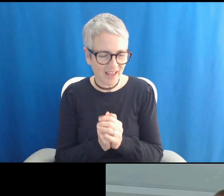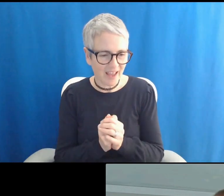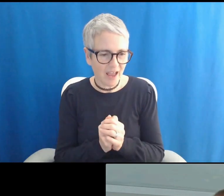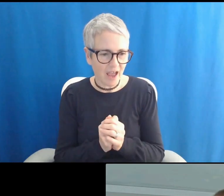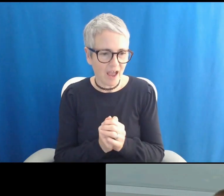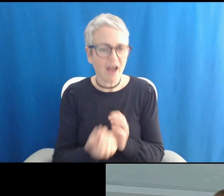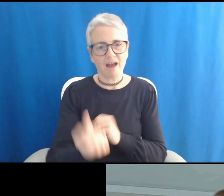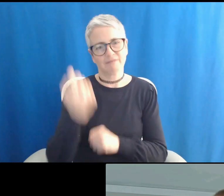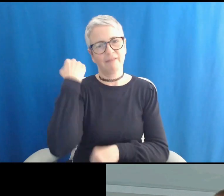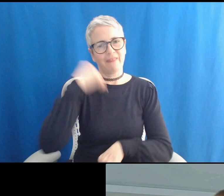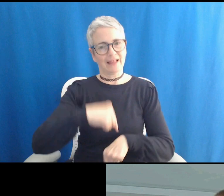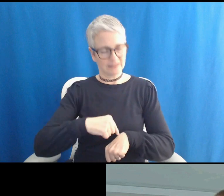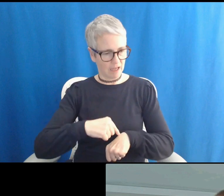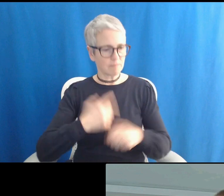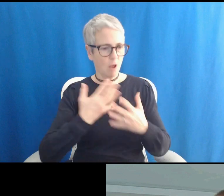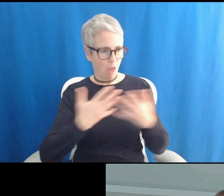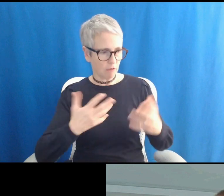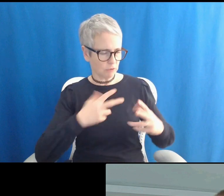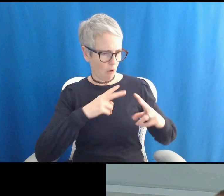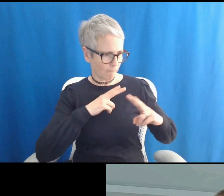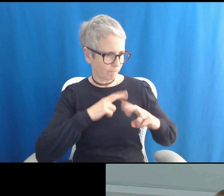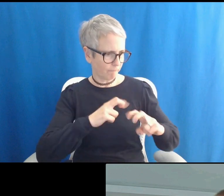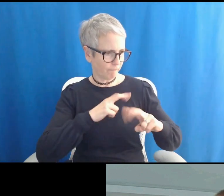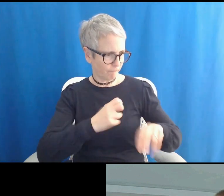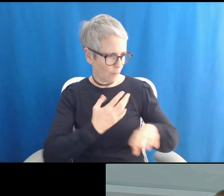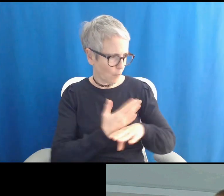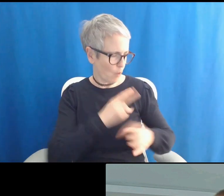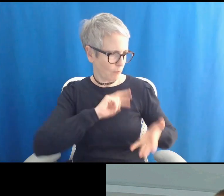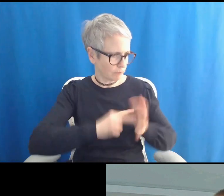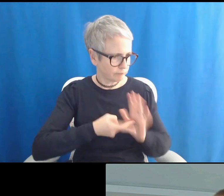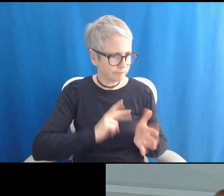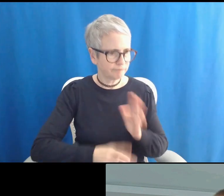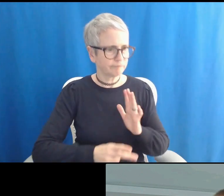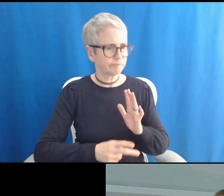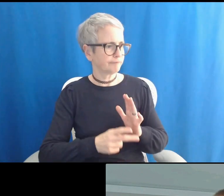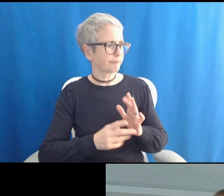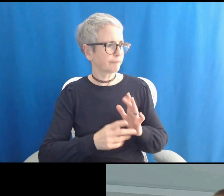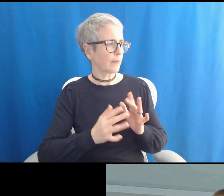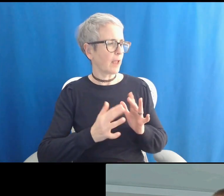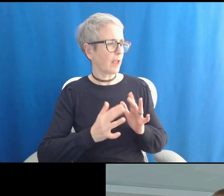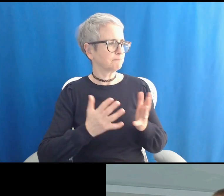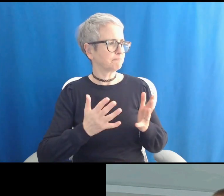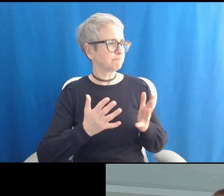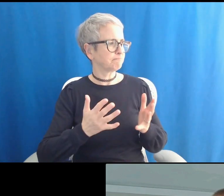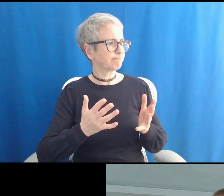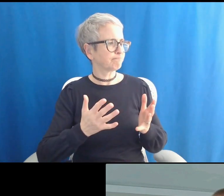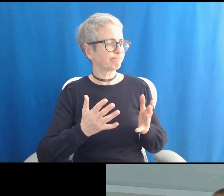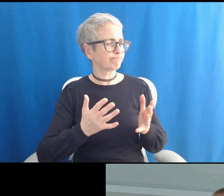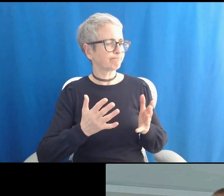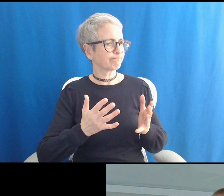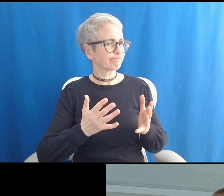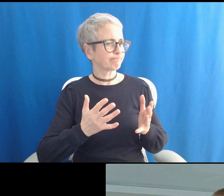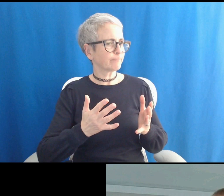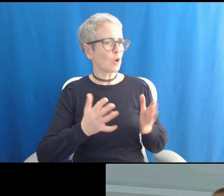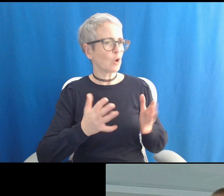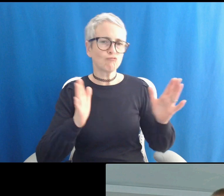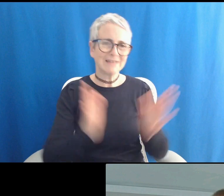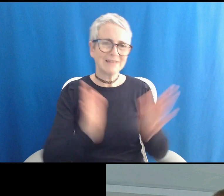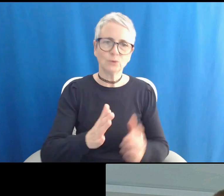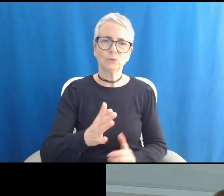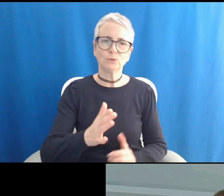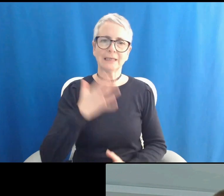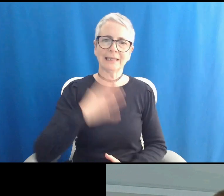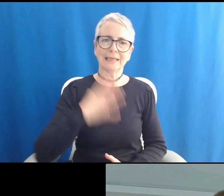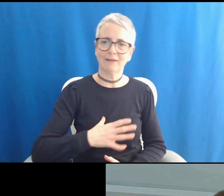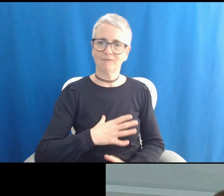lot of work with putting in place or reducing the need for individual adjustments by, putting